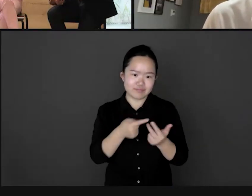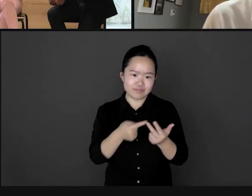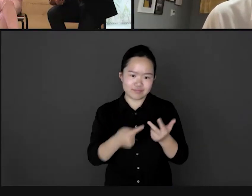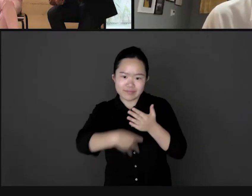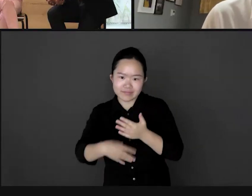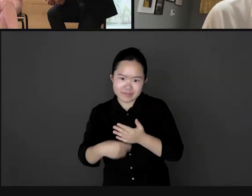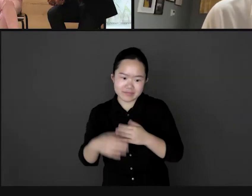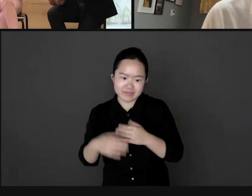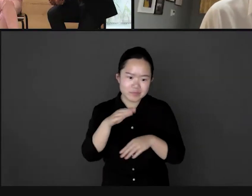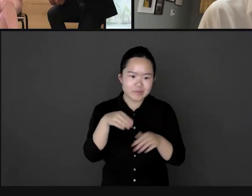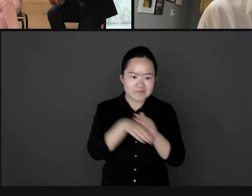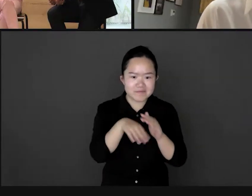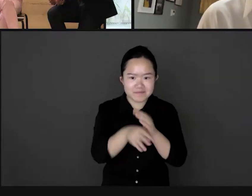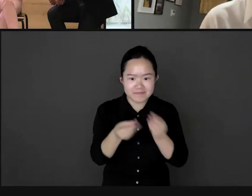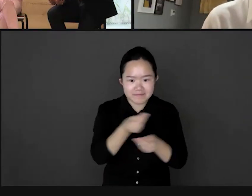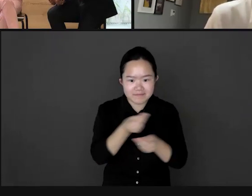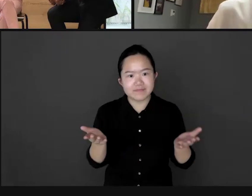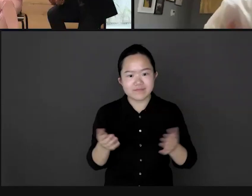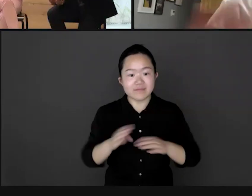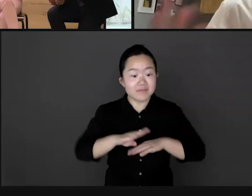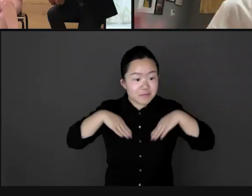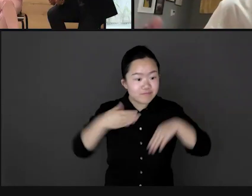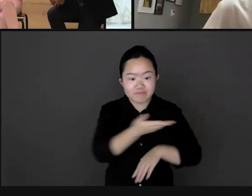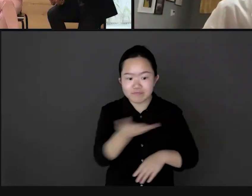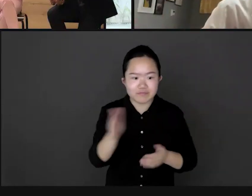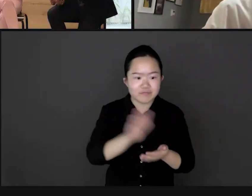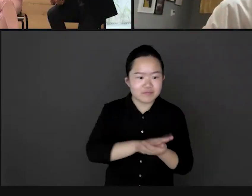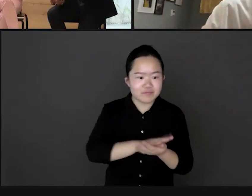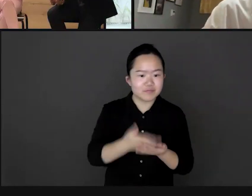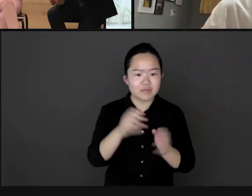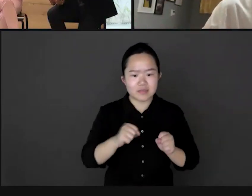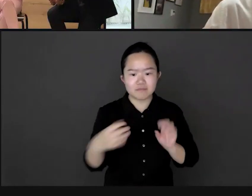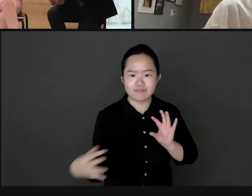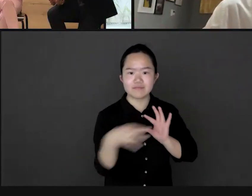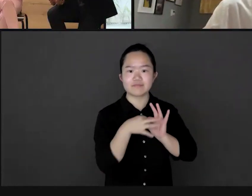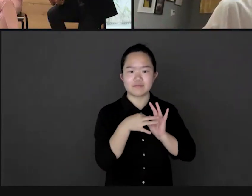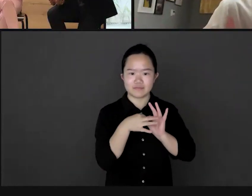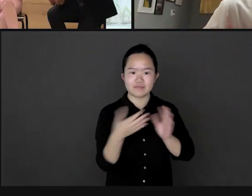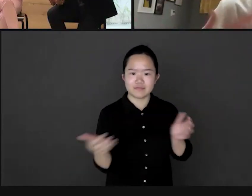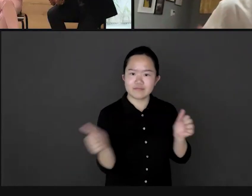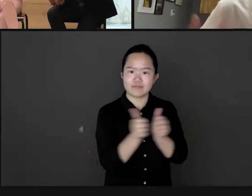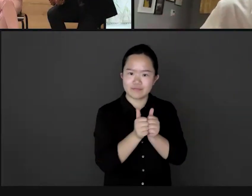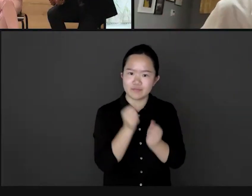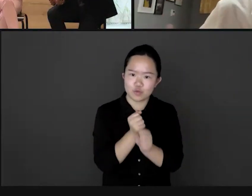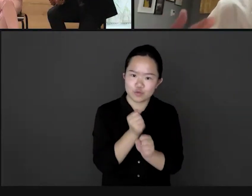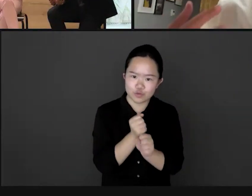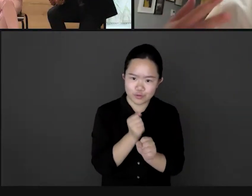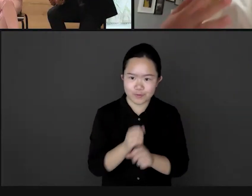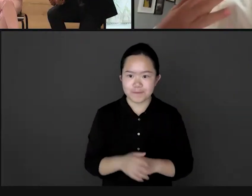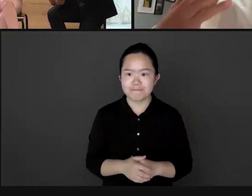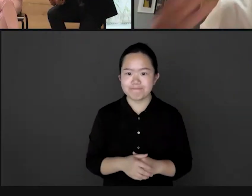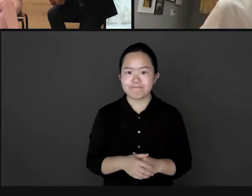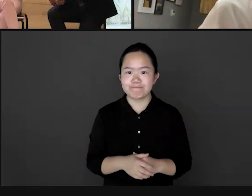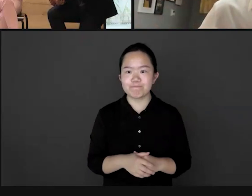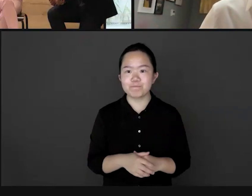than happy to collaborate, because we do believe that it's needed. As Susana said, I am Mexican, and I've seen the difference